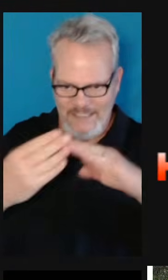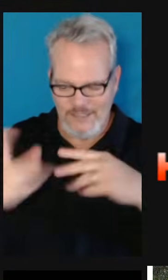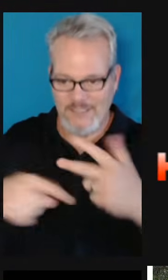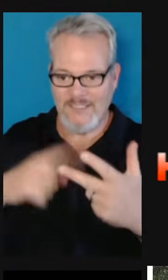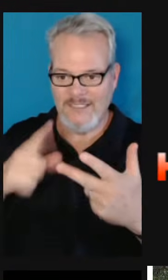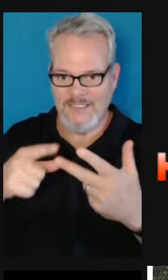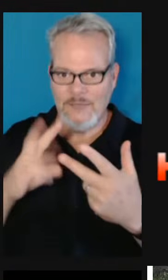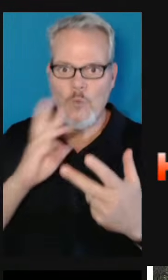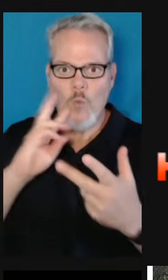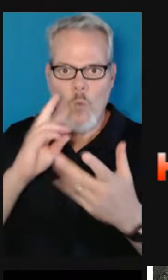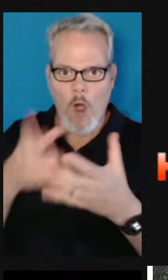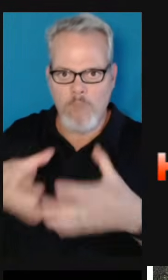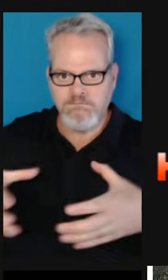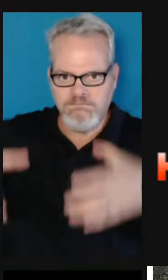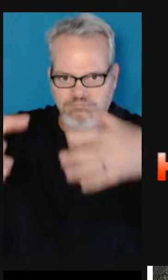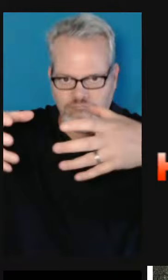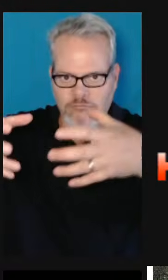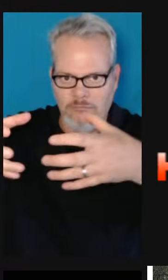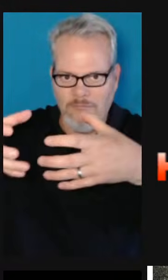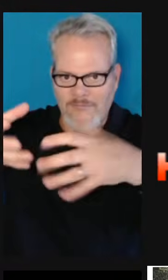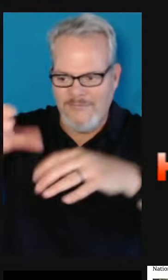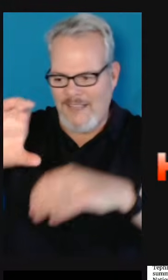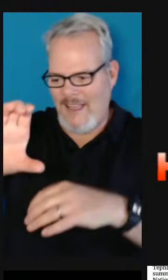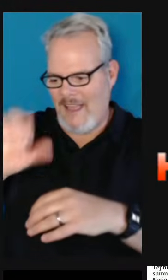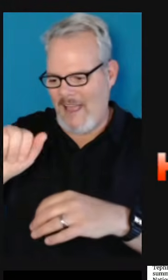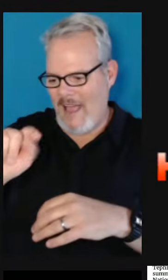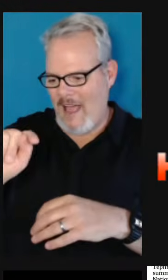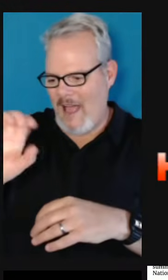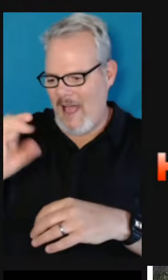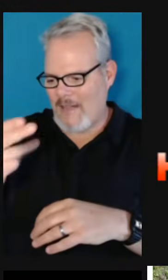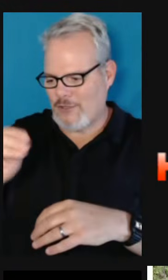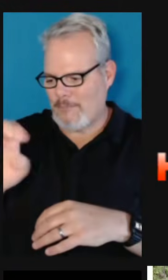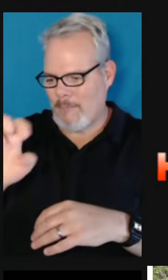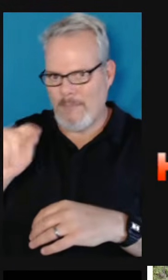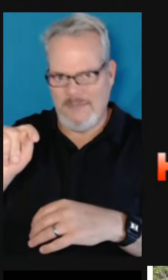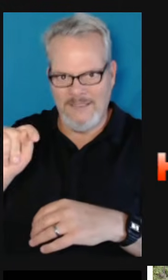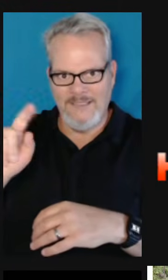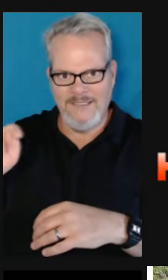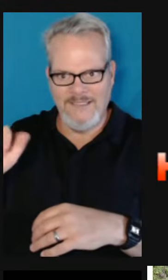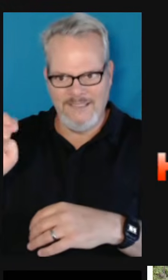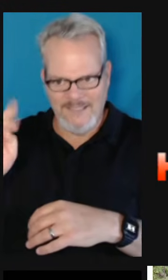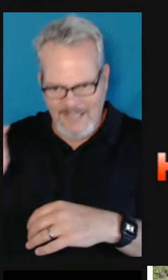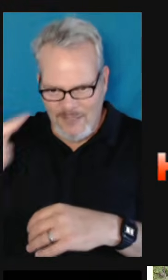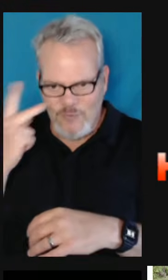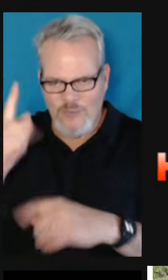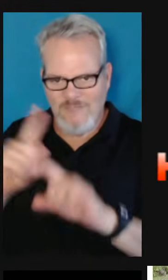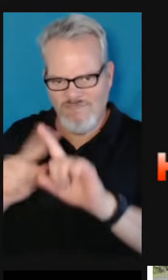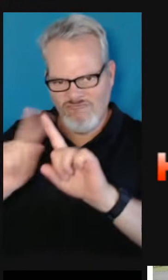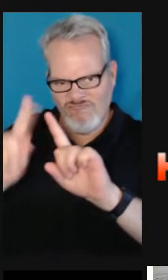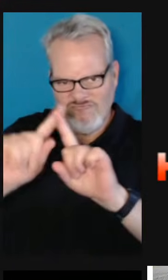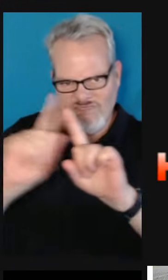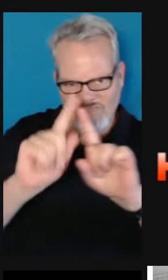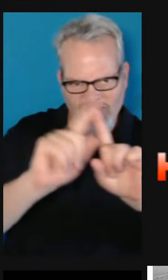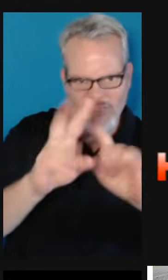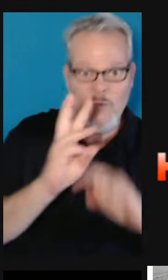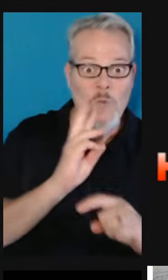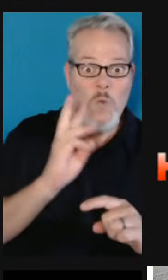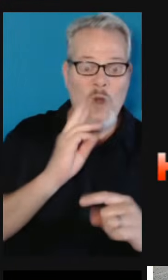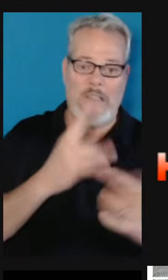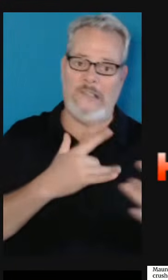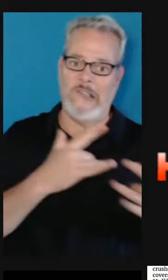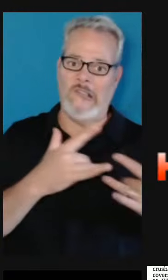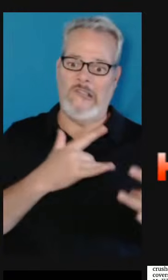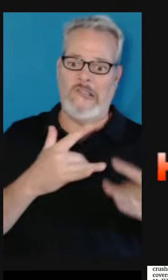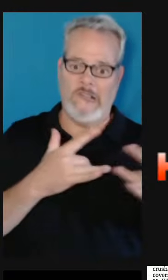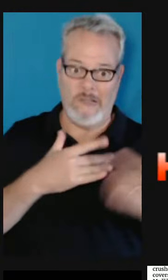concern for residents in the area, as contamination of the water filters and water sources is a major concern, especially in areas